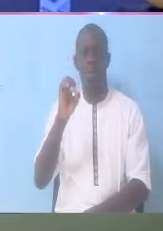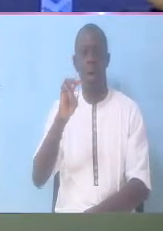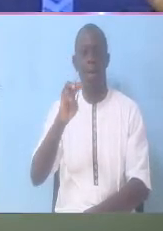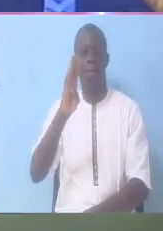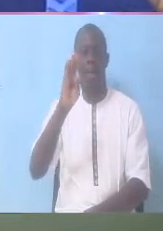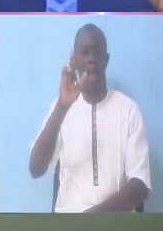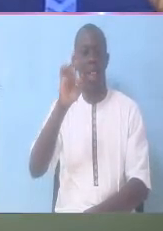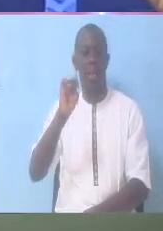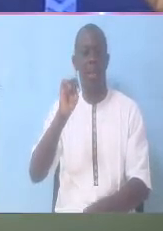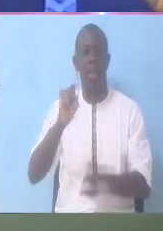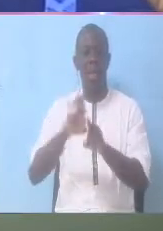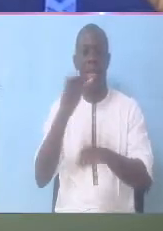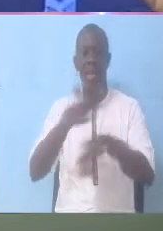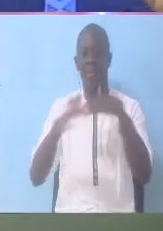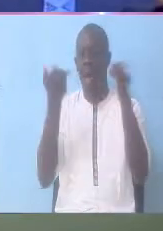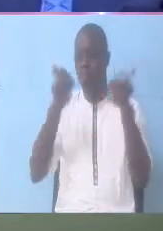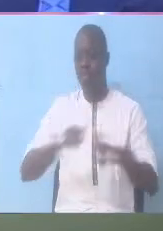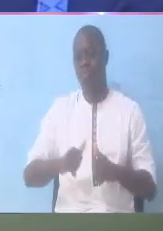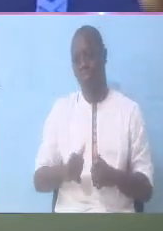place.